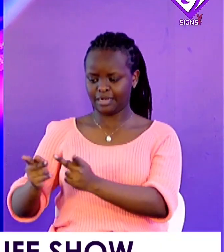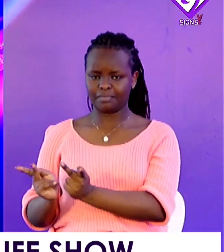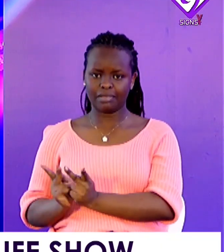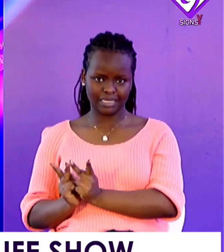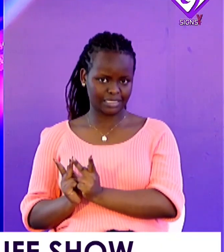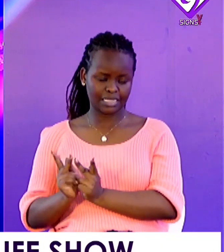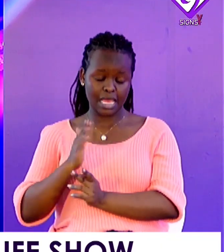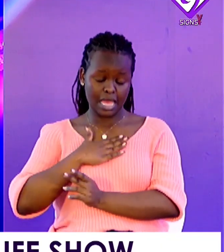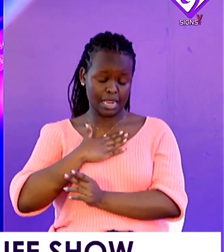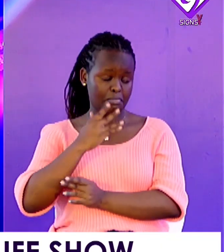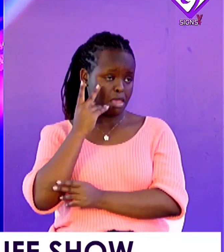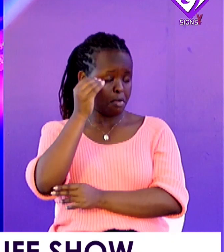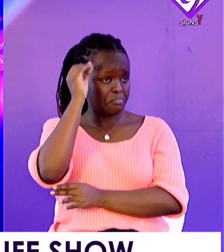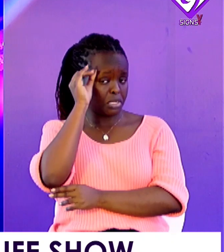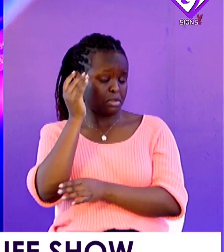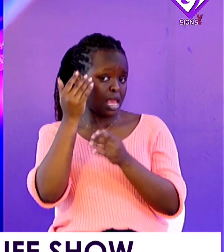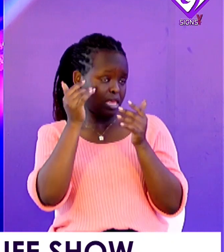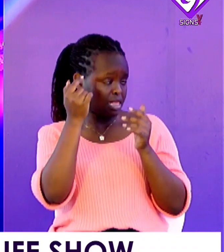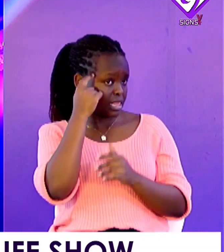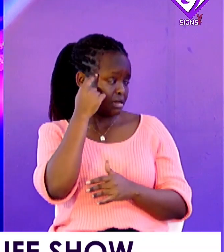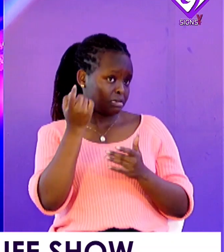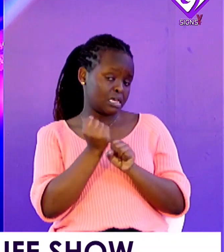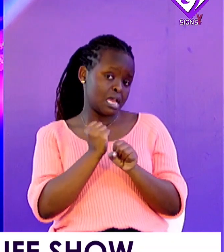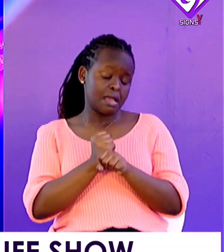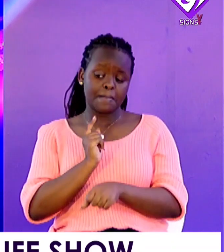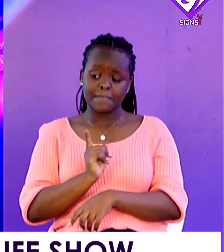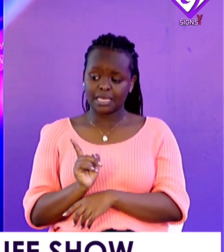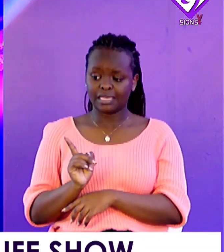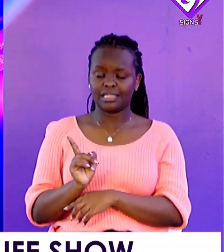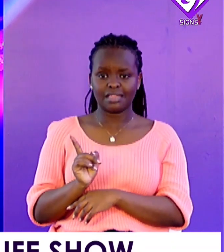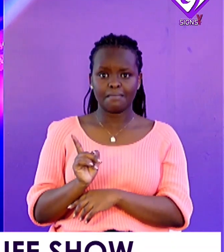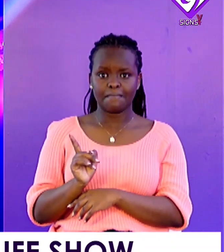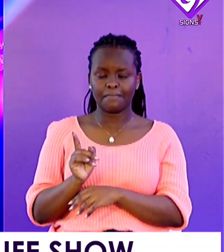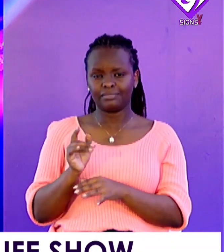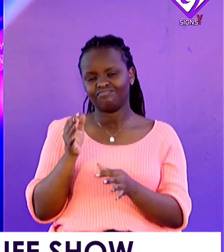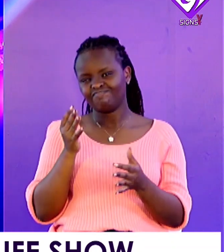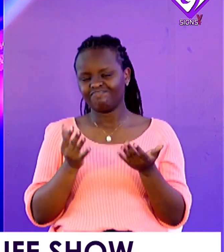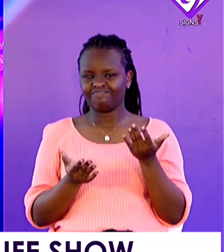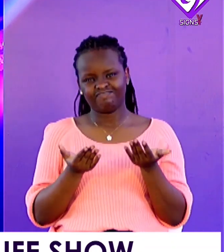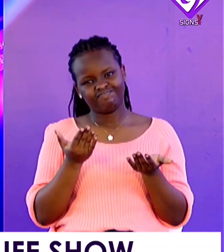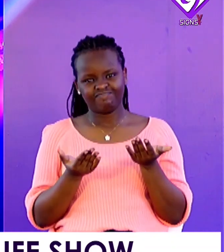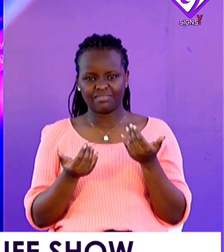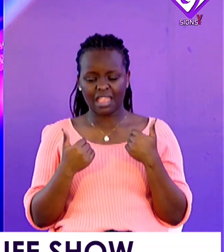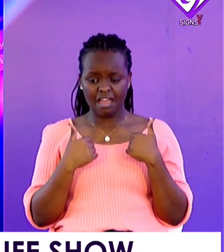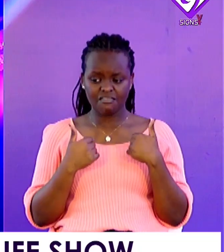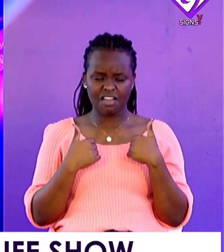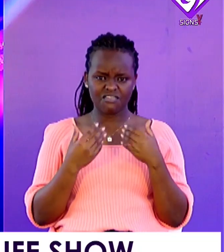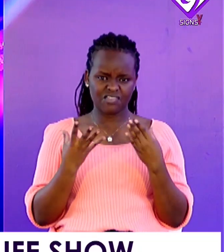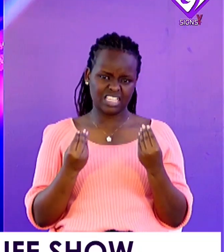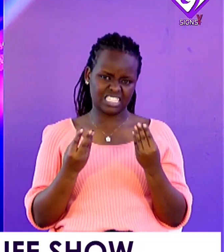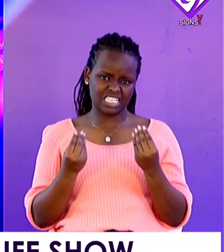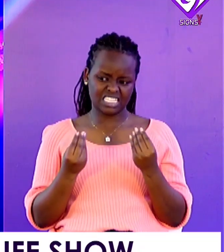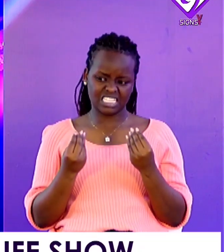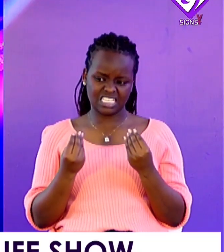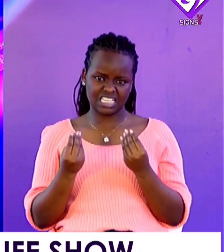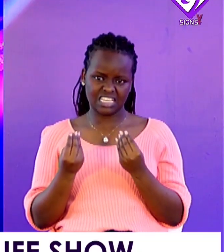I think perhaps is to make them be able to assess or have mobility, because I've seen